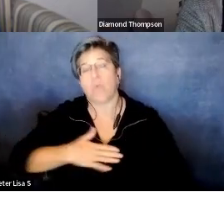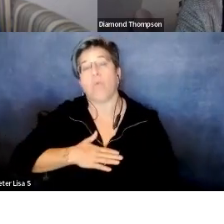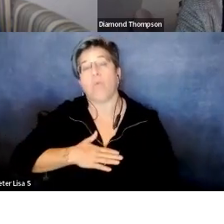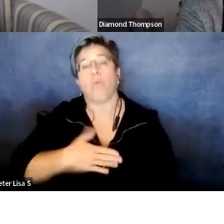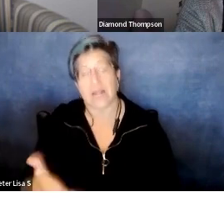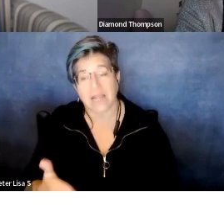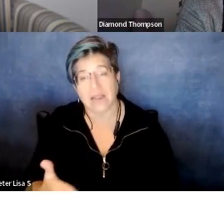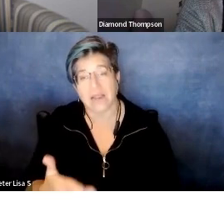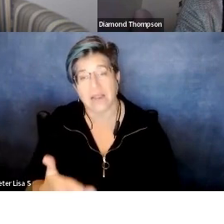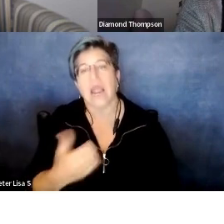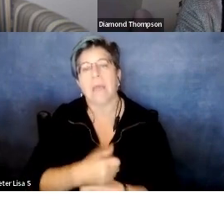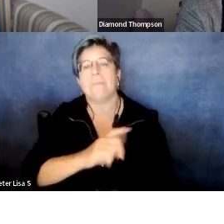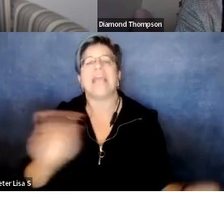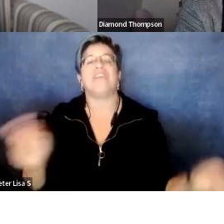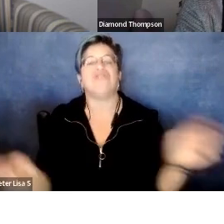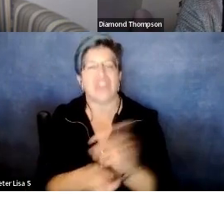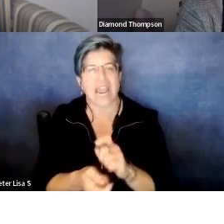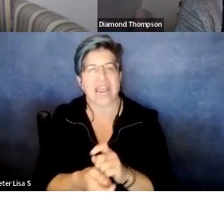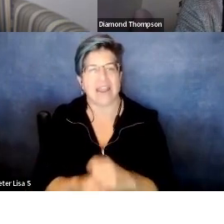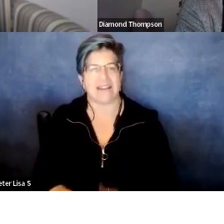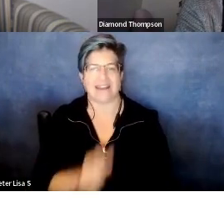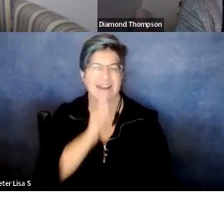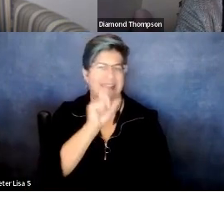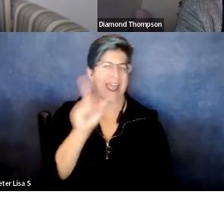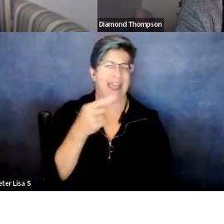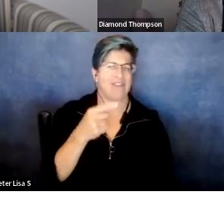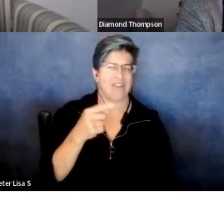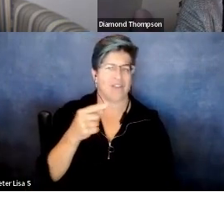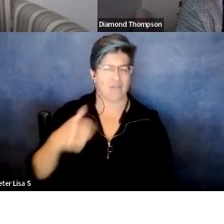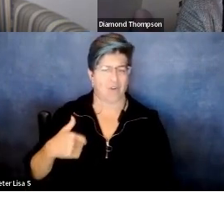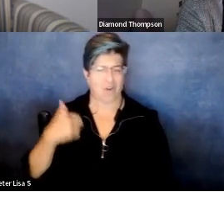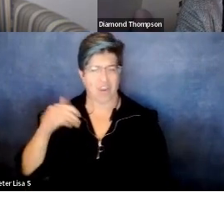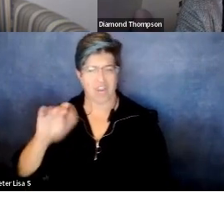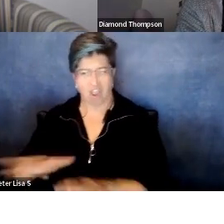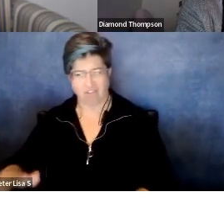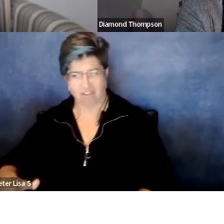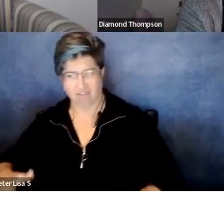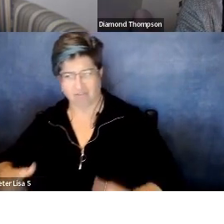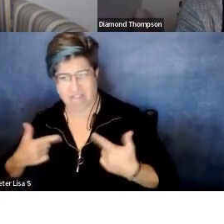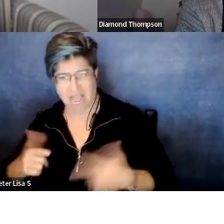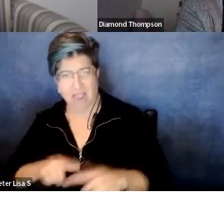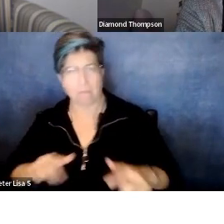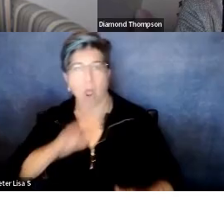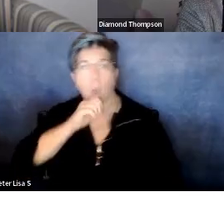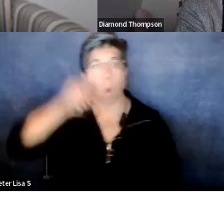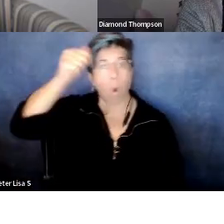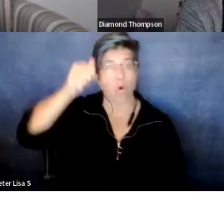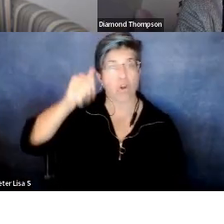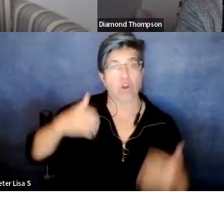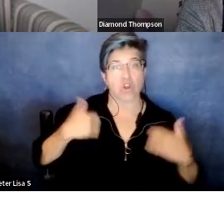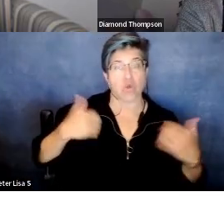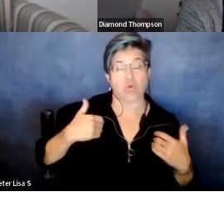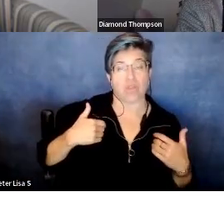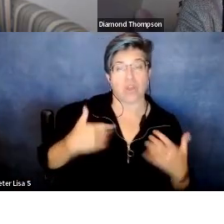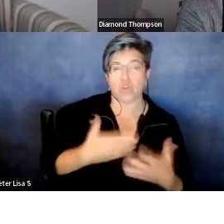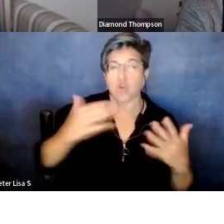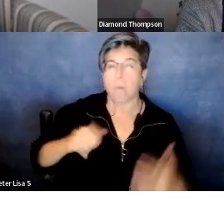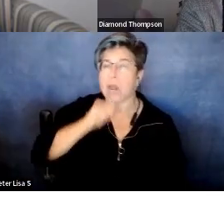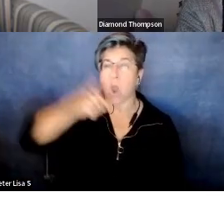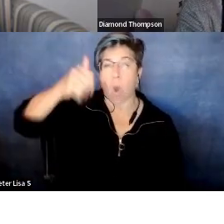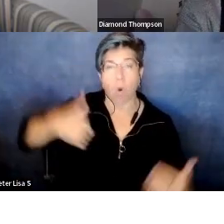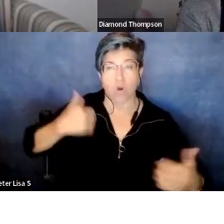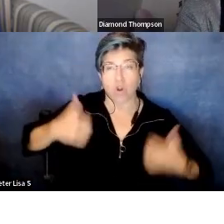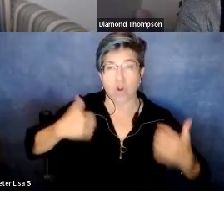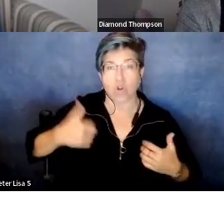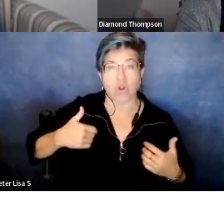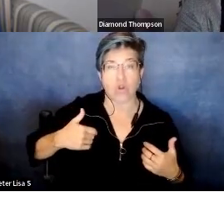to make a change, and not even just young children lives, but older youth as well, because it's like there's so many older youth that sign